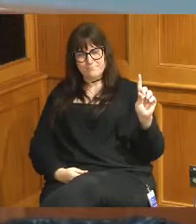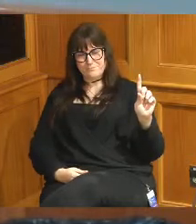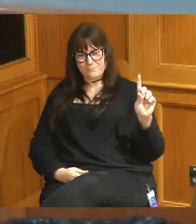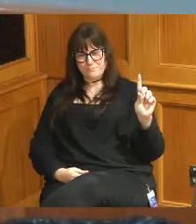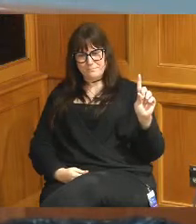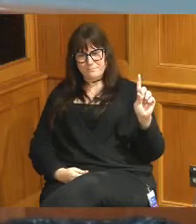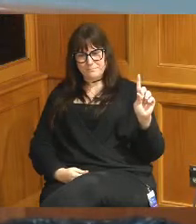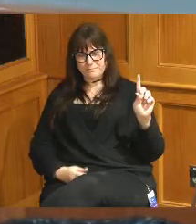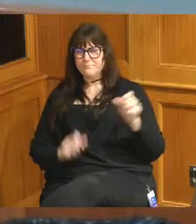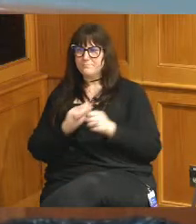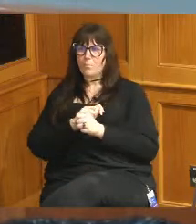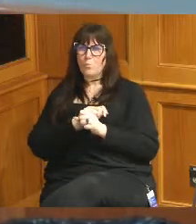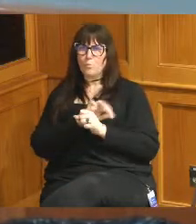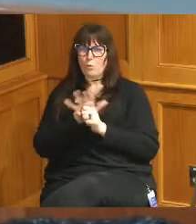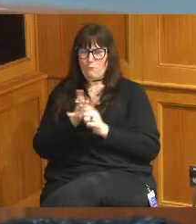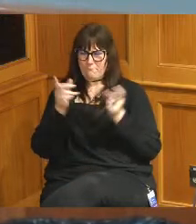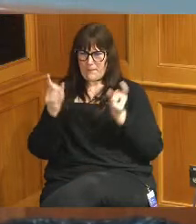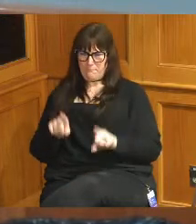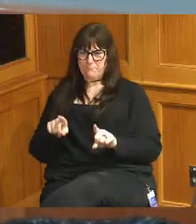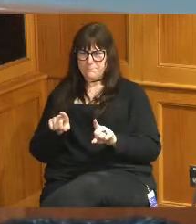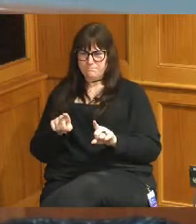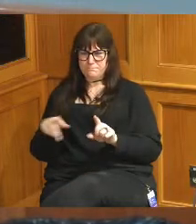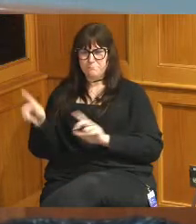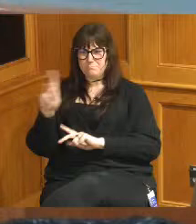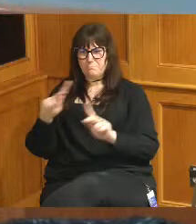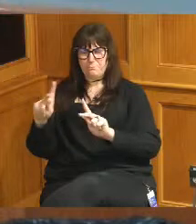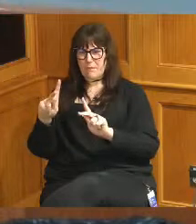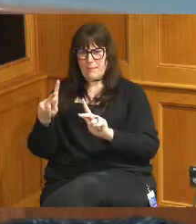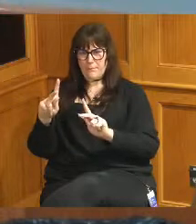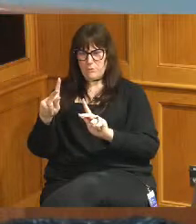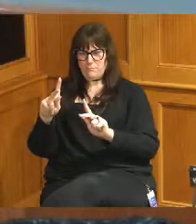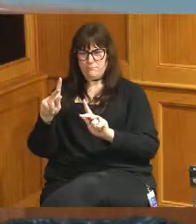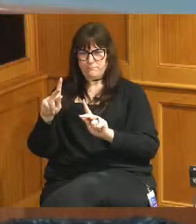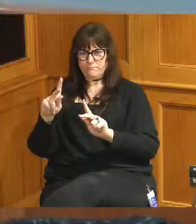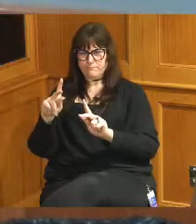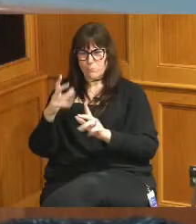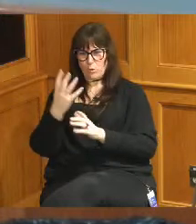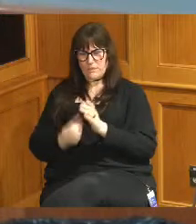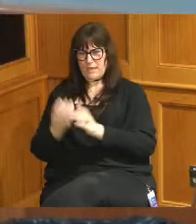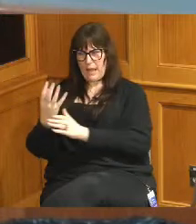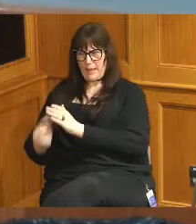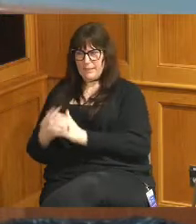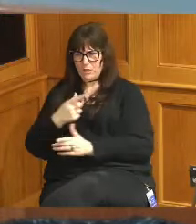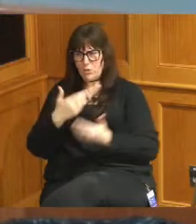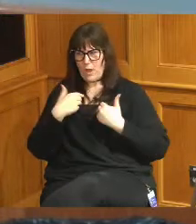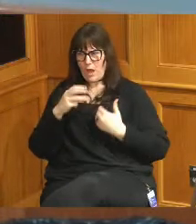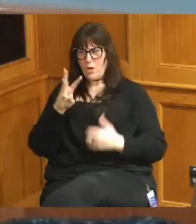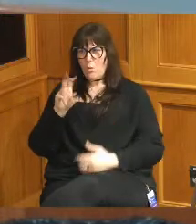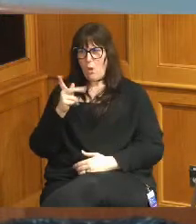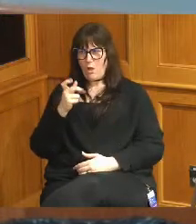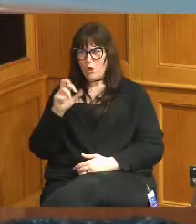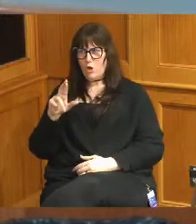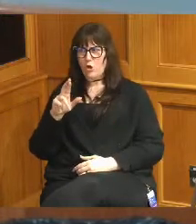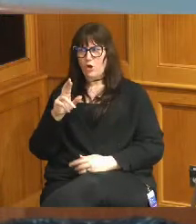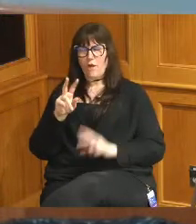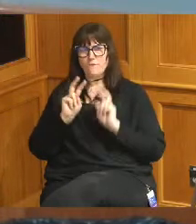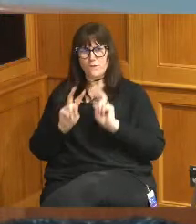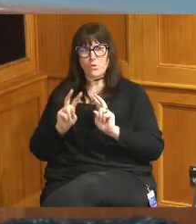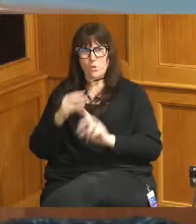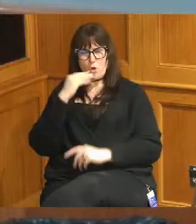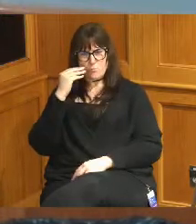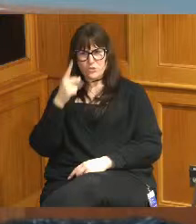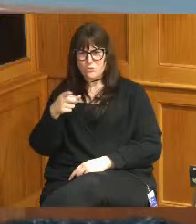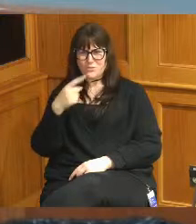when we had COVID and people were dying, and you have Walker Funeral Home, you said, come on over here,